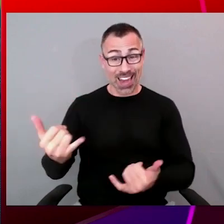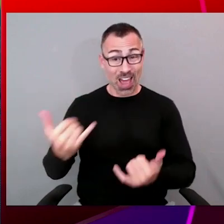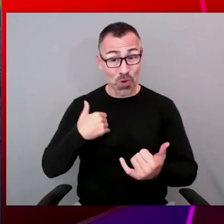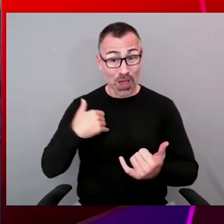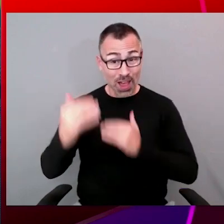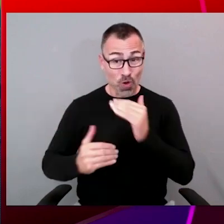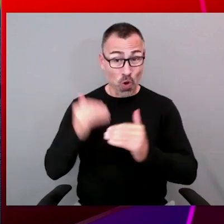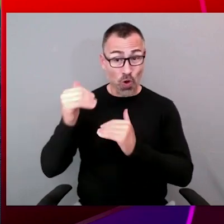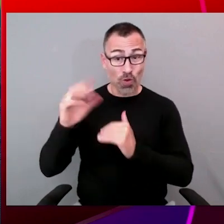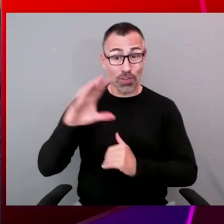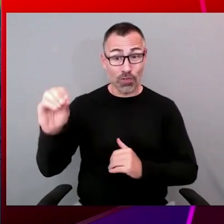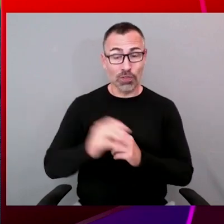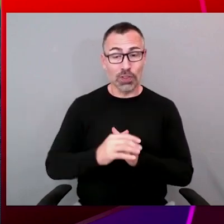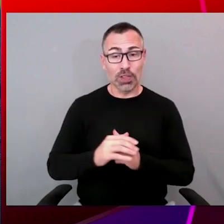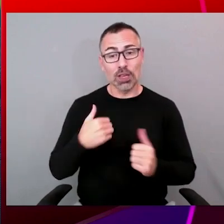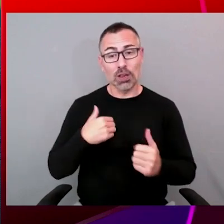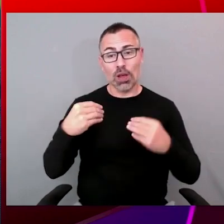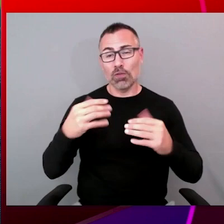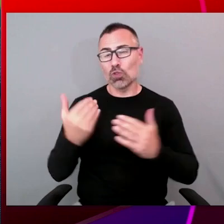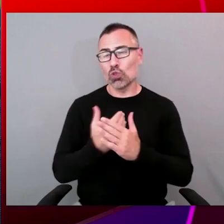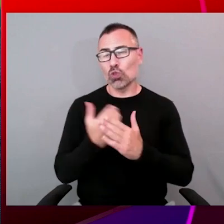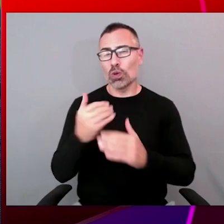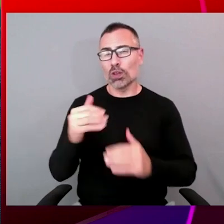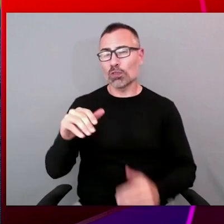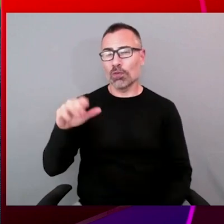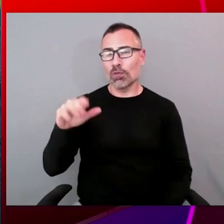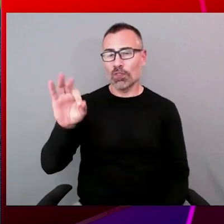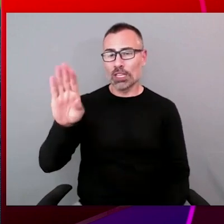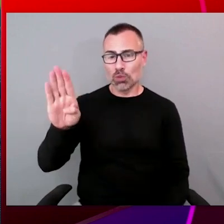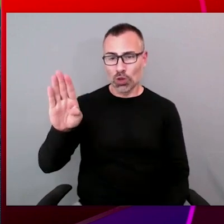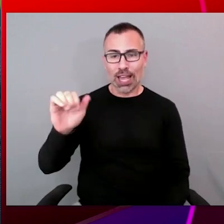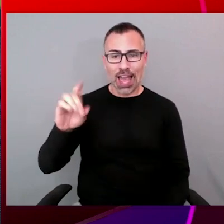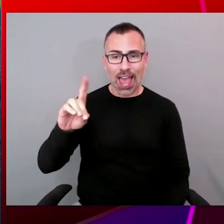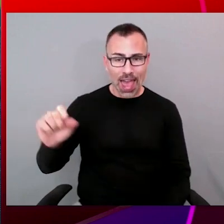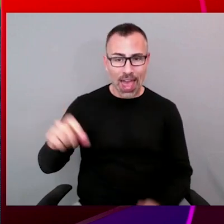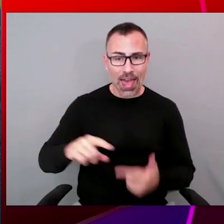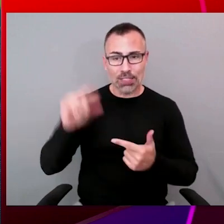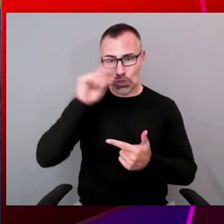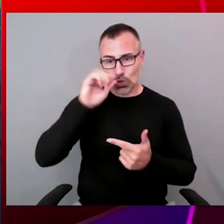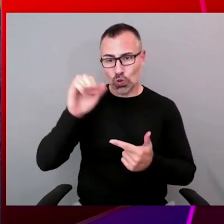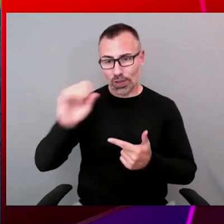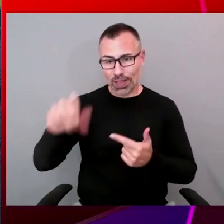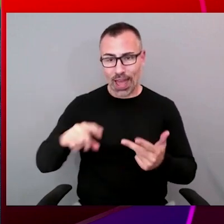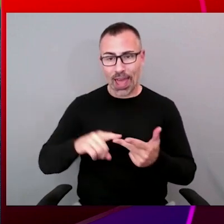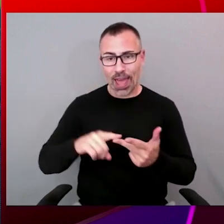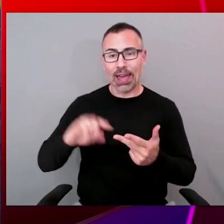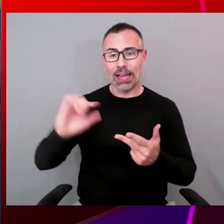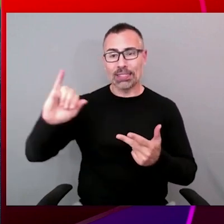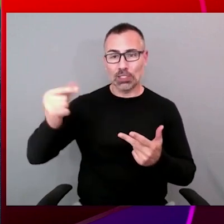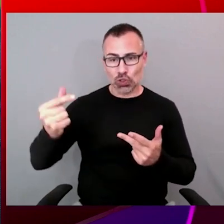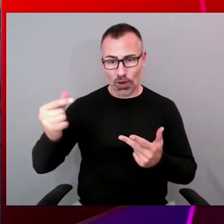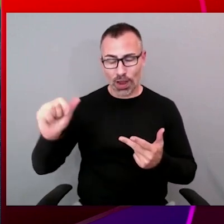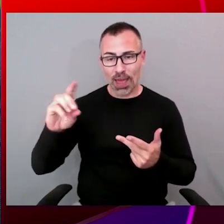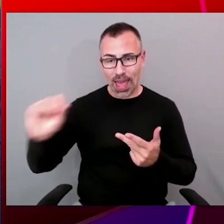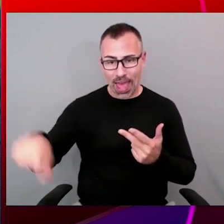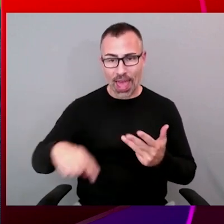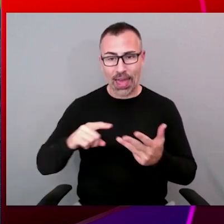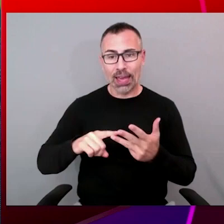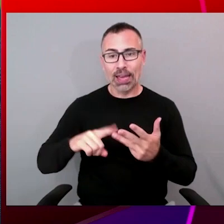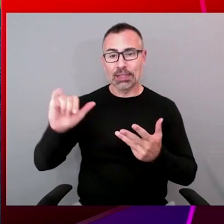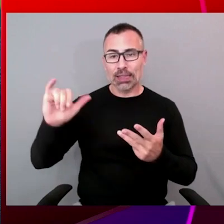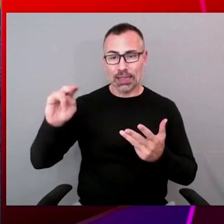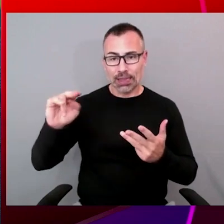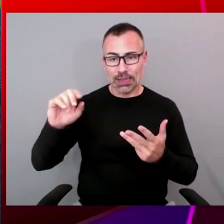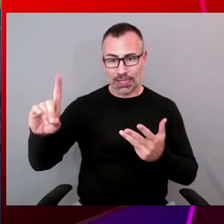connectors, new ones, from Facebook ads, Google ads, Instagram ads, LinkedIn ads. We have new customer service connectors